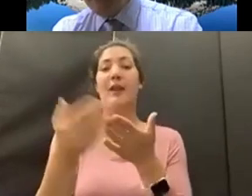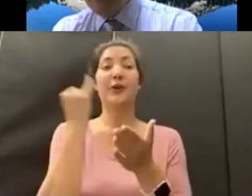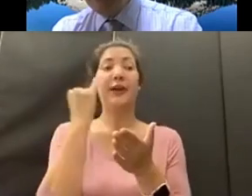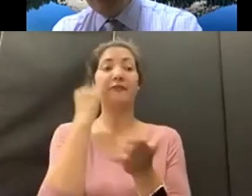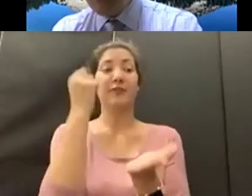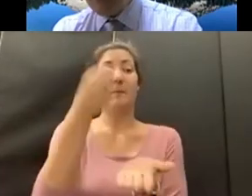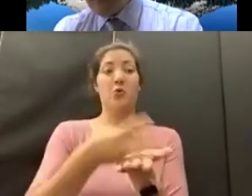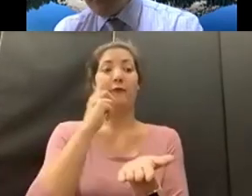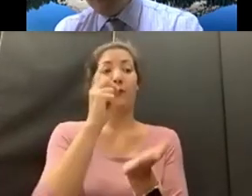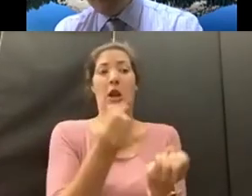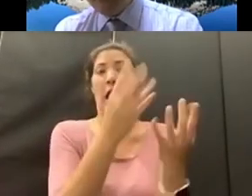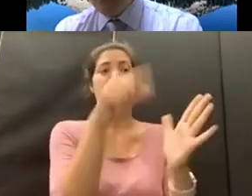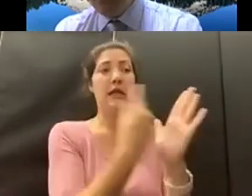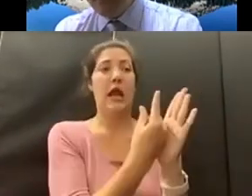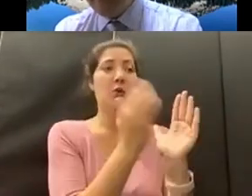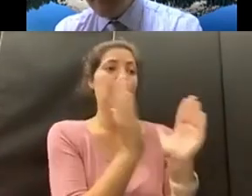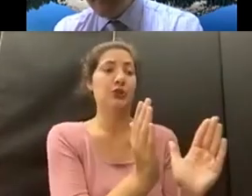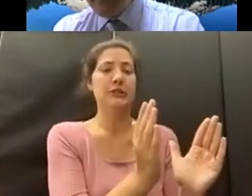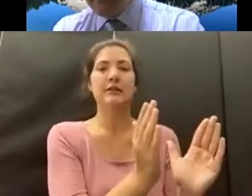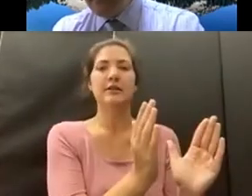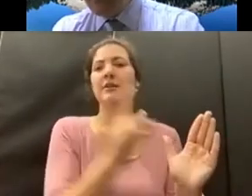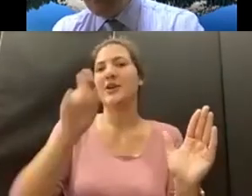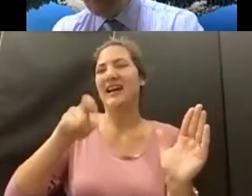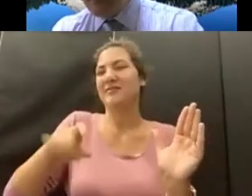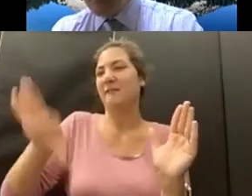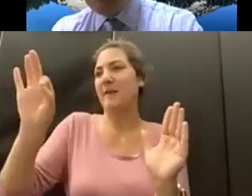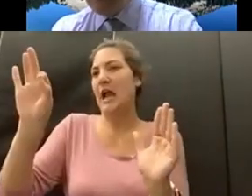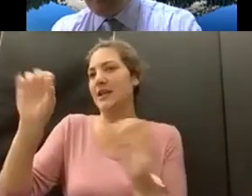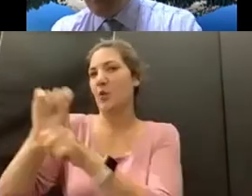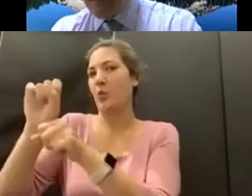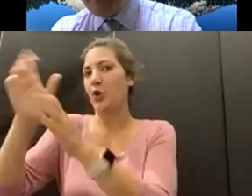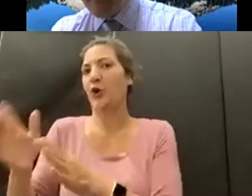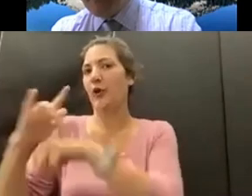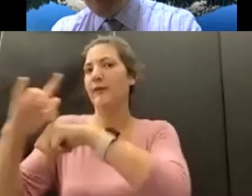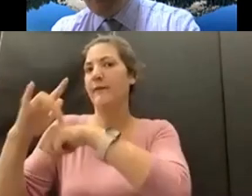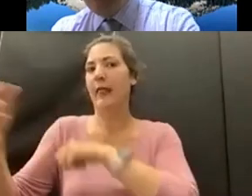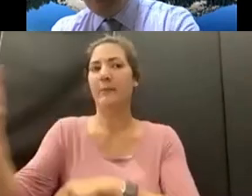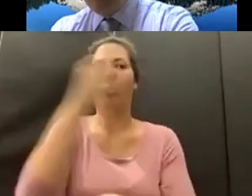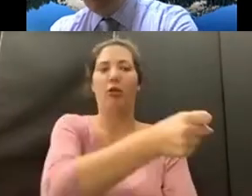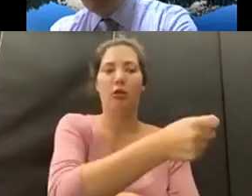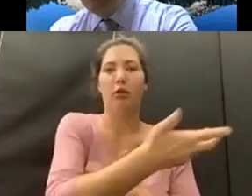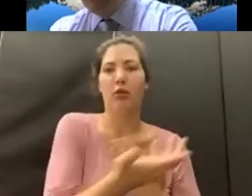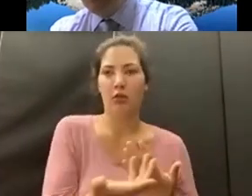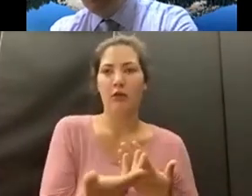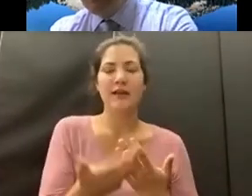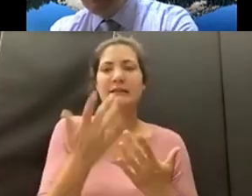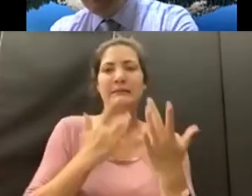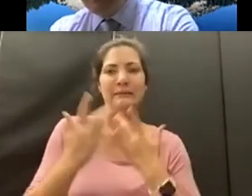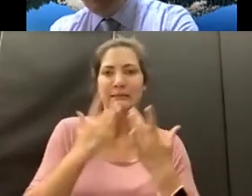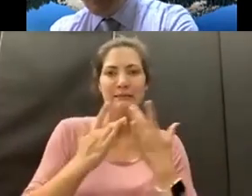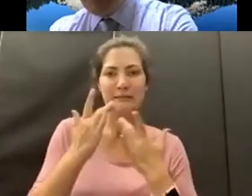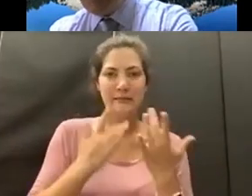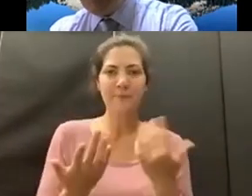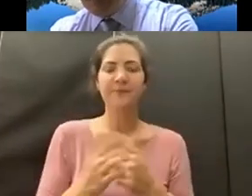somebody. And good luck with that, depending on where you live. And, you know, 24/7 care, you have to have that many people who you